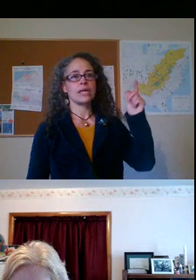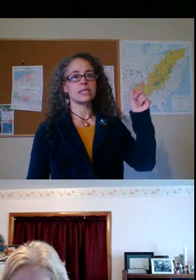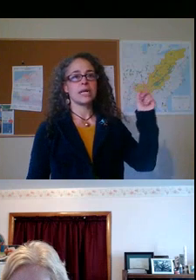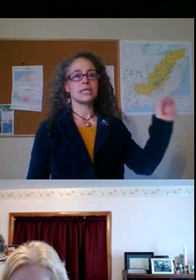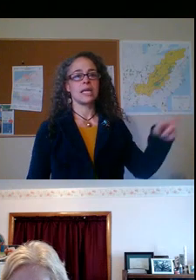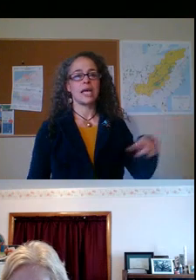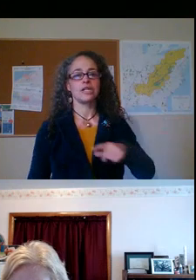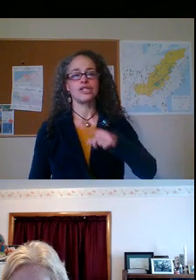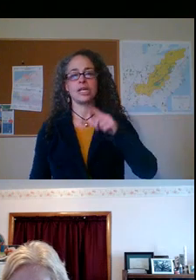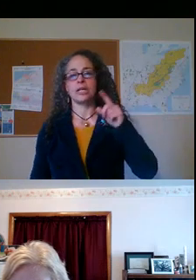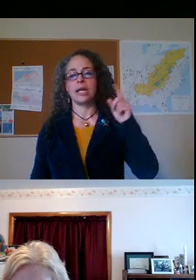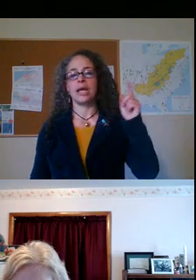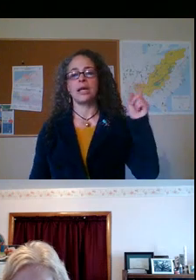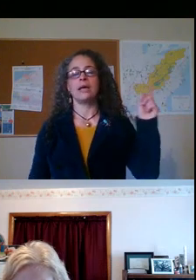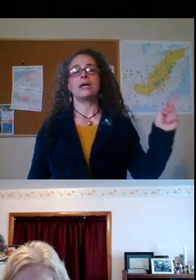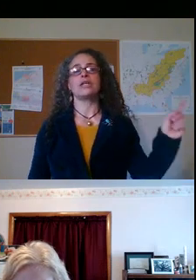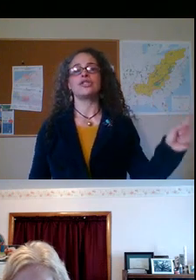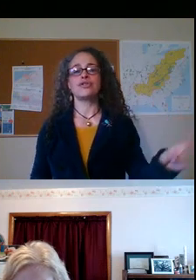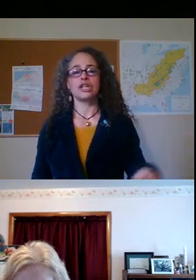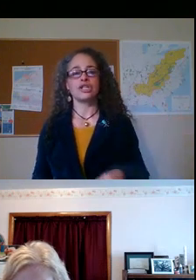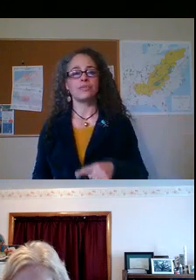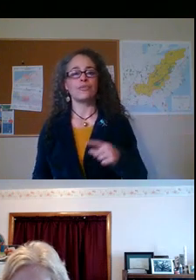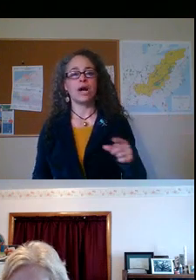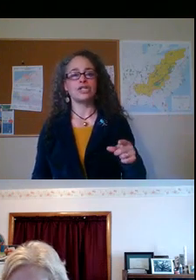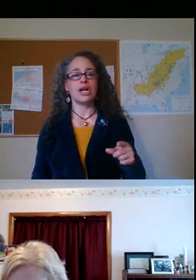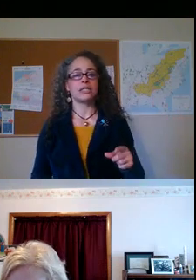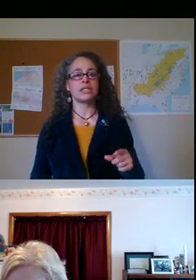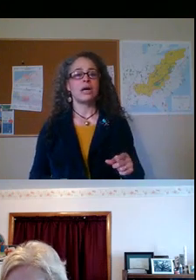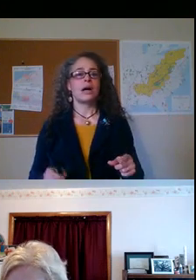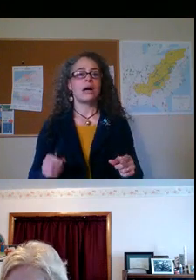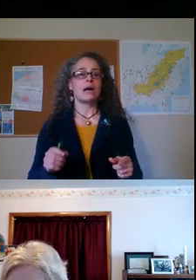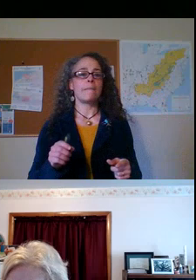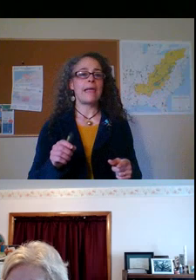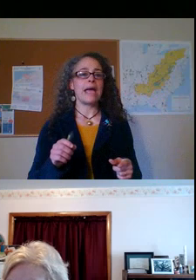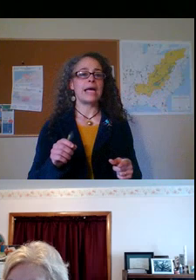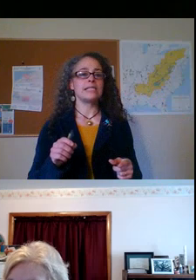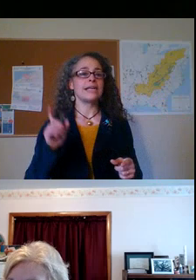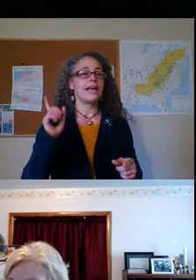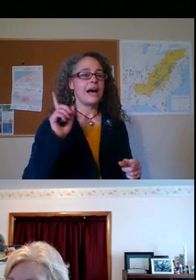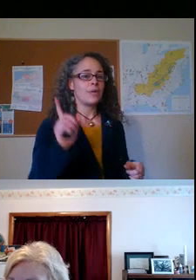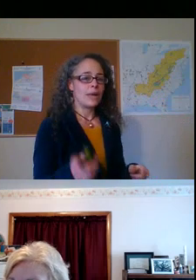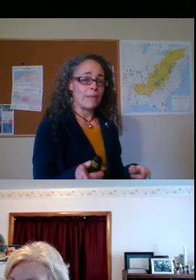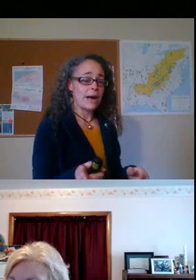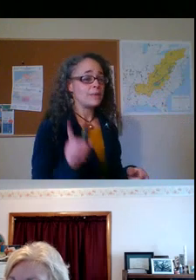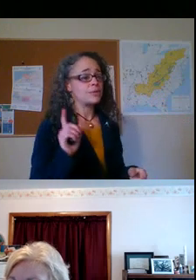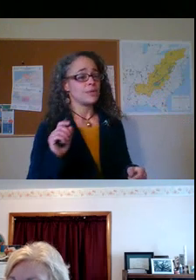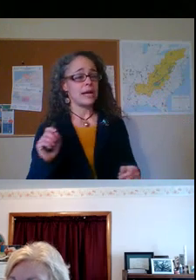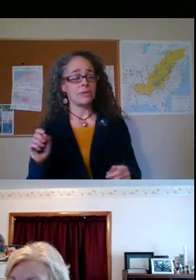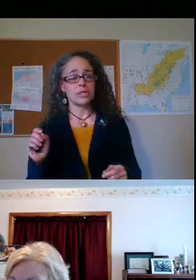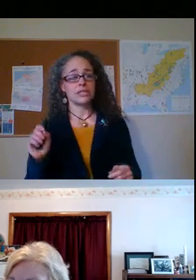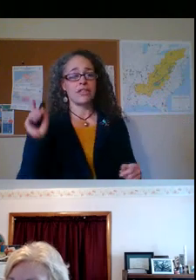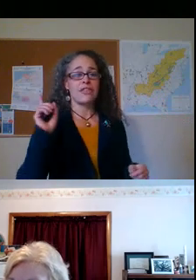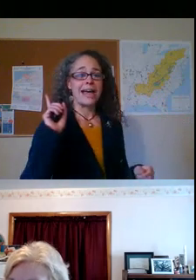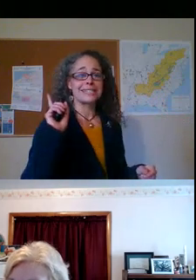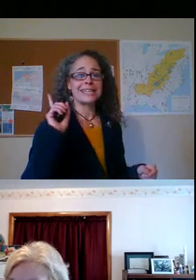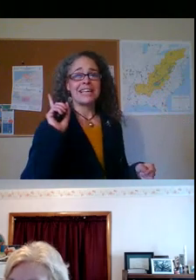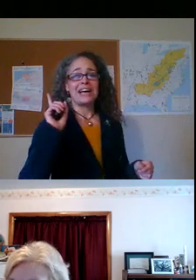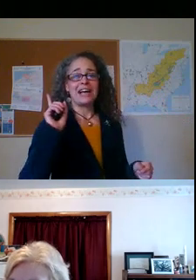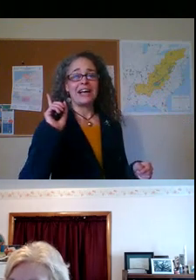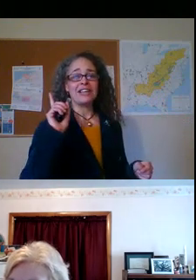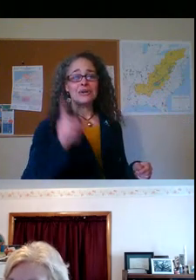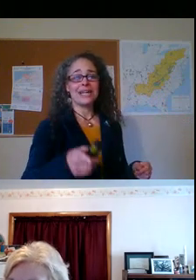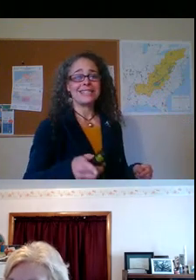Southern Tier West has engaged in a construction project. And I am happy to announce